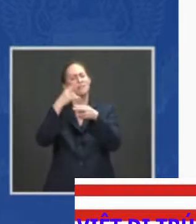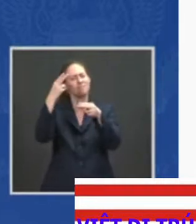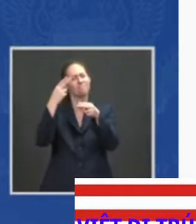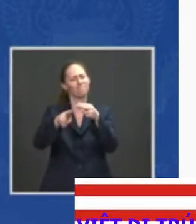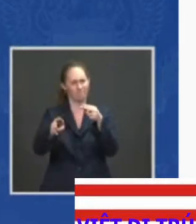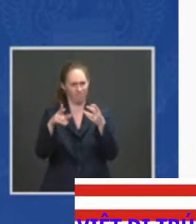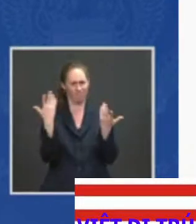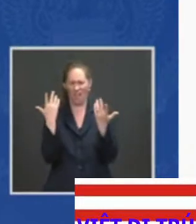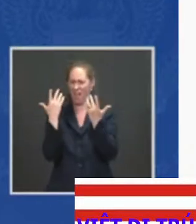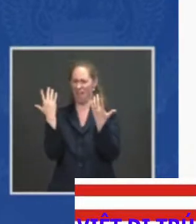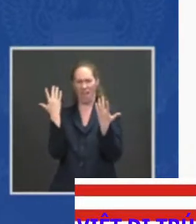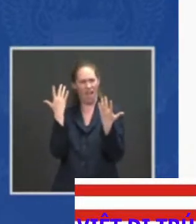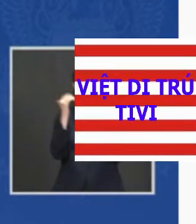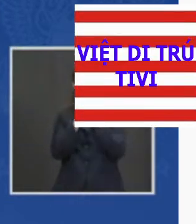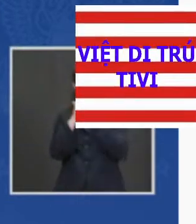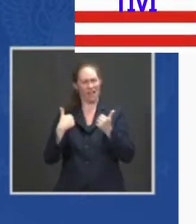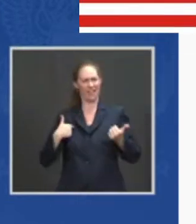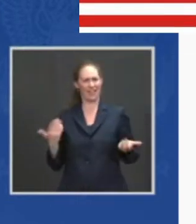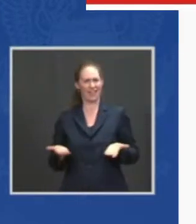So,